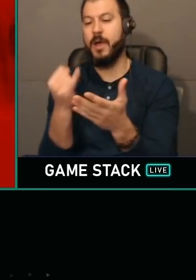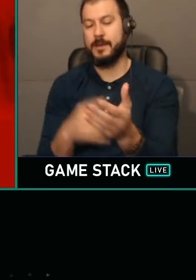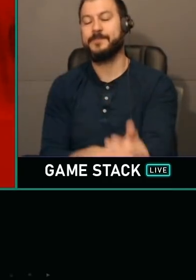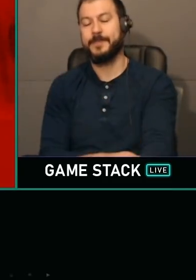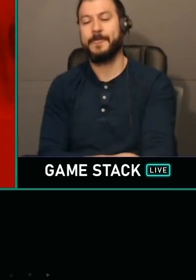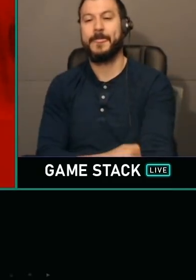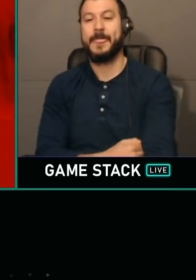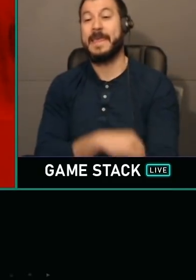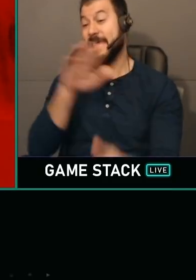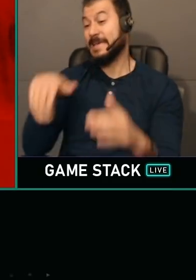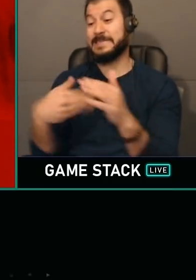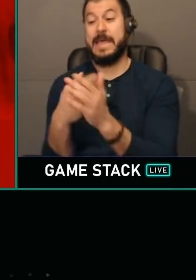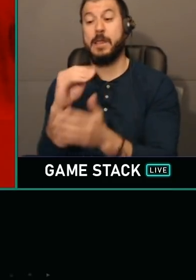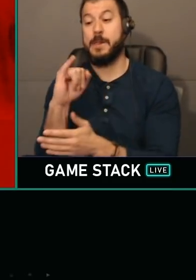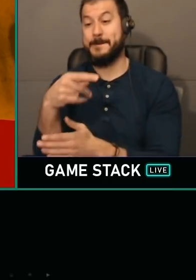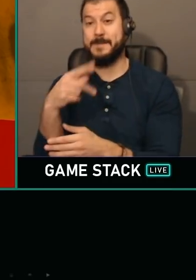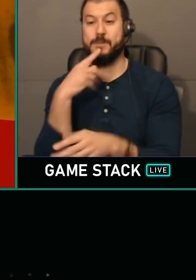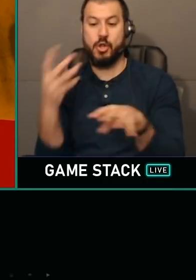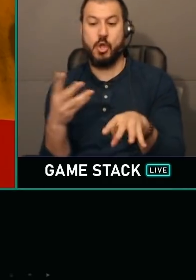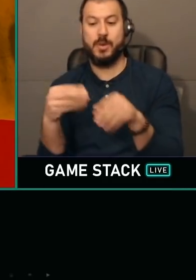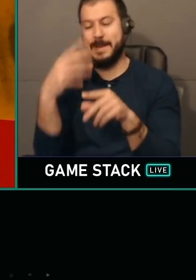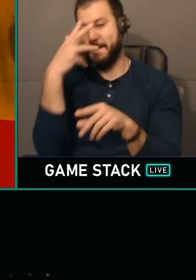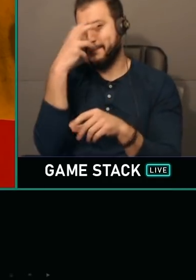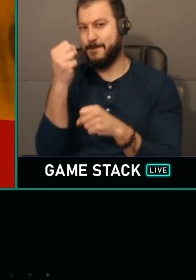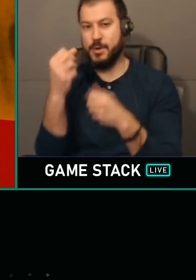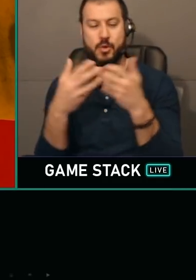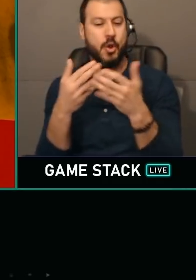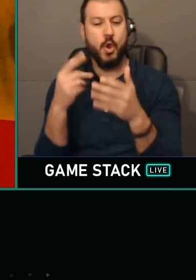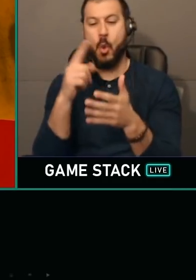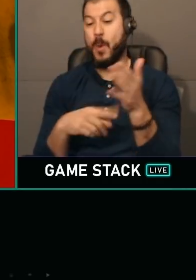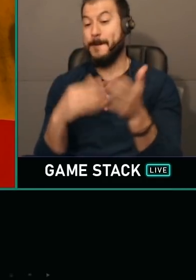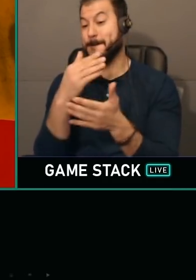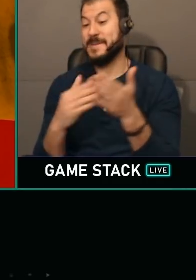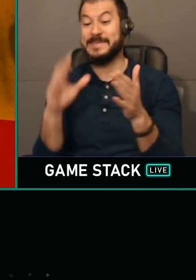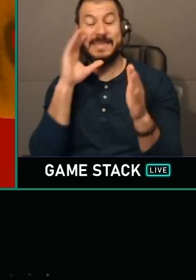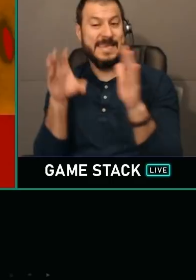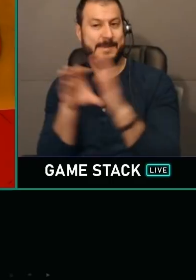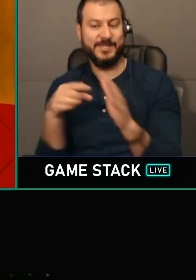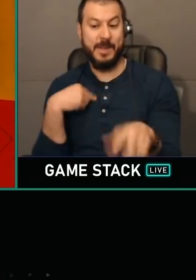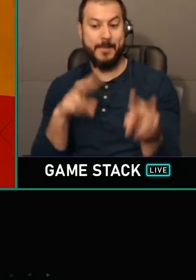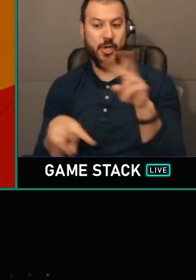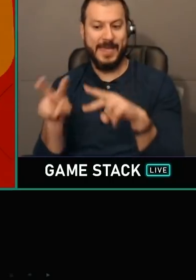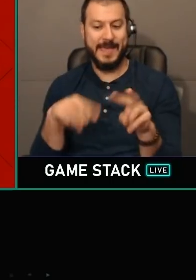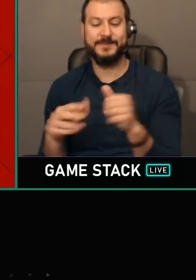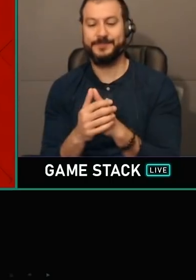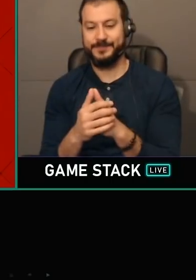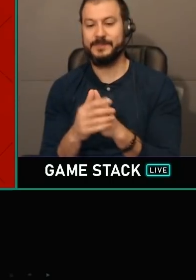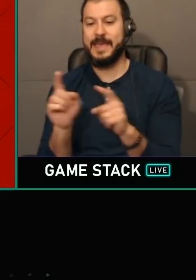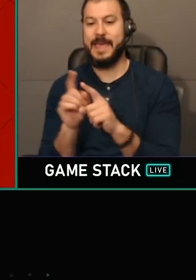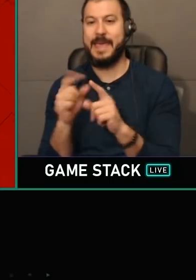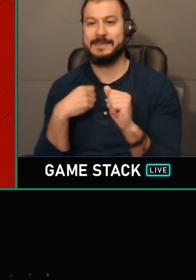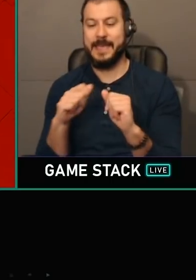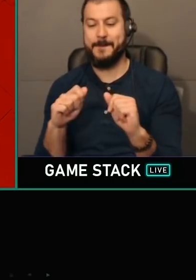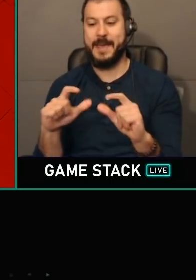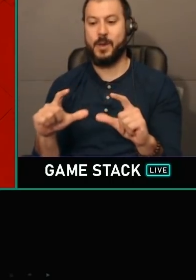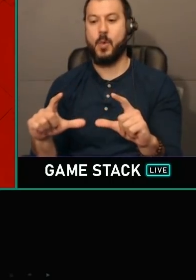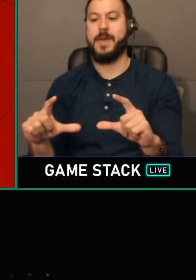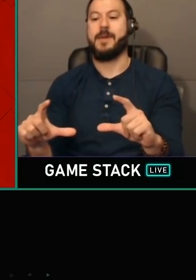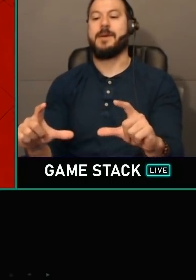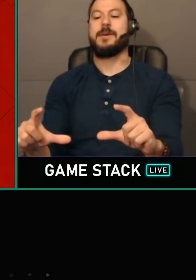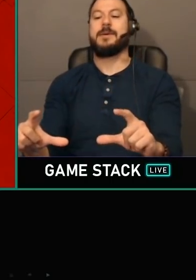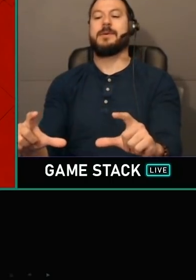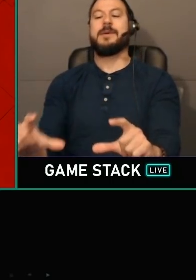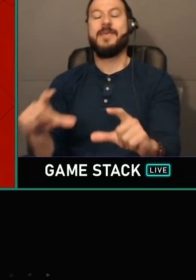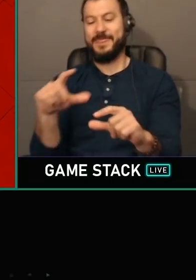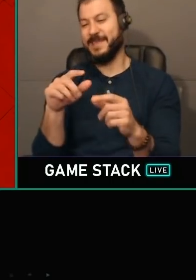levels are loaded into memory regardless of what piece of the image I'm looking at. And as I back away, the texture streaming